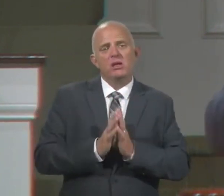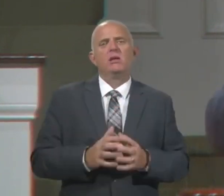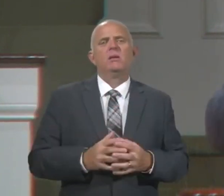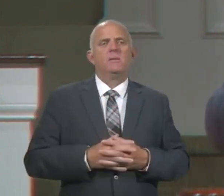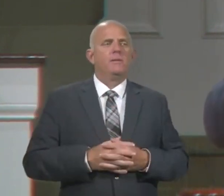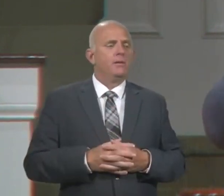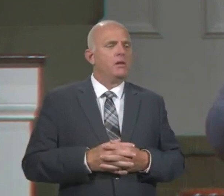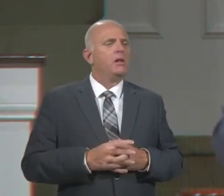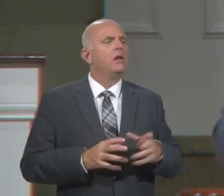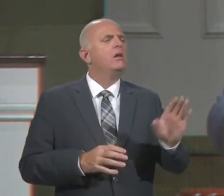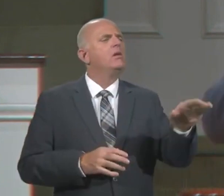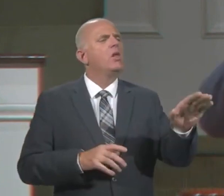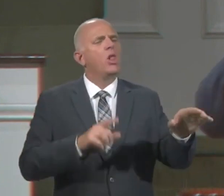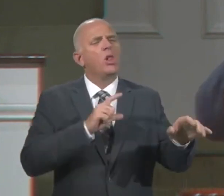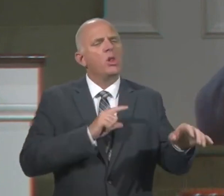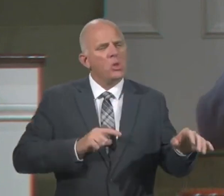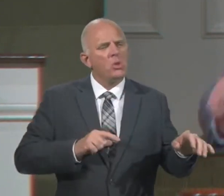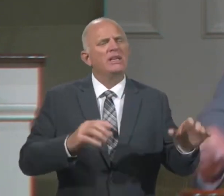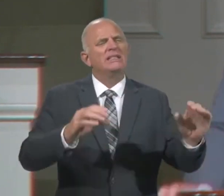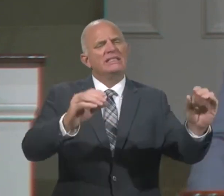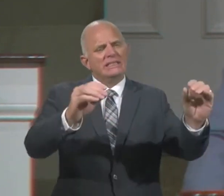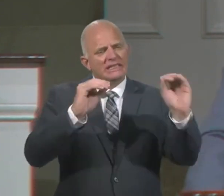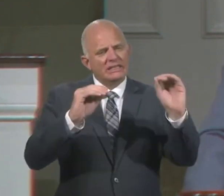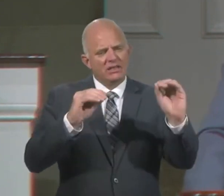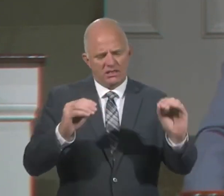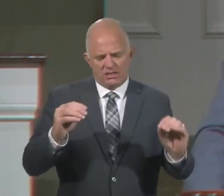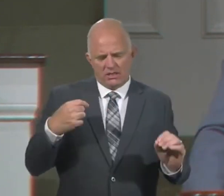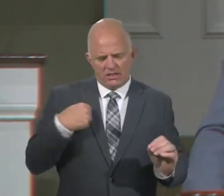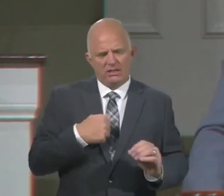Lord, teach us to pray.